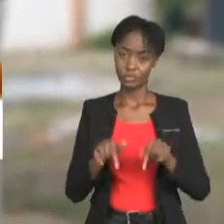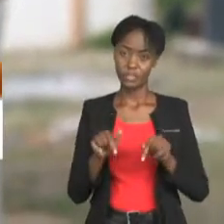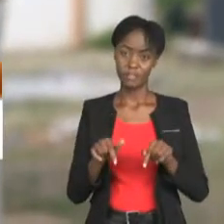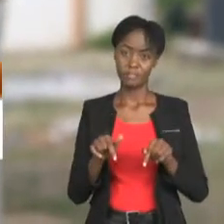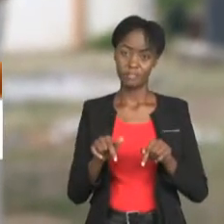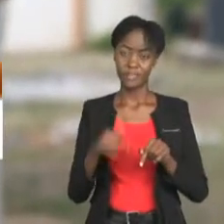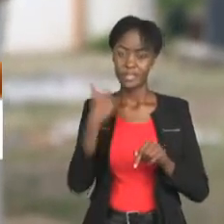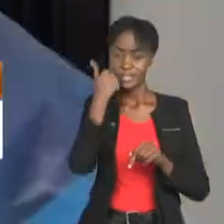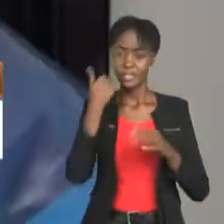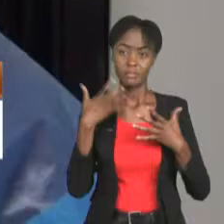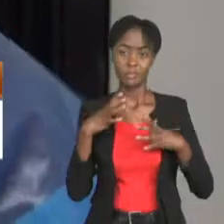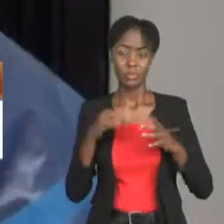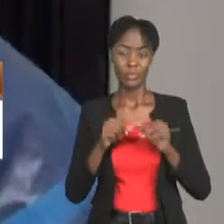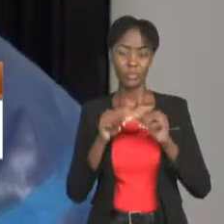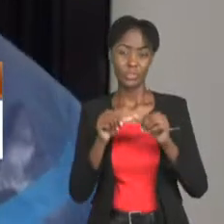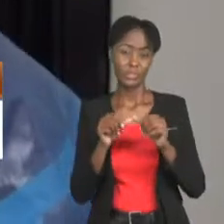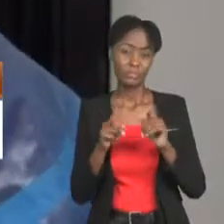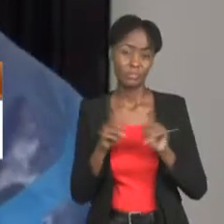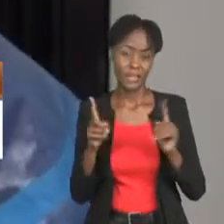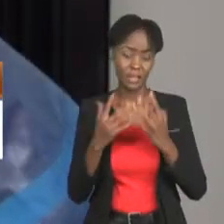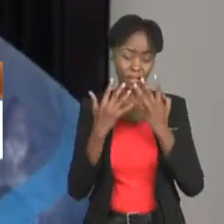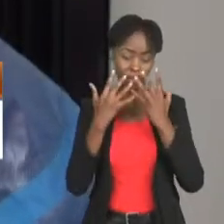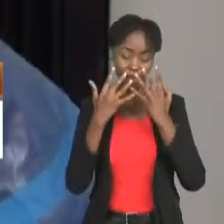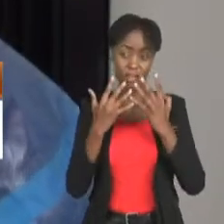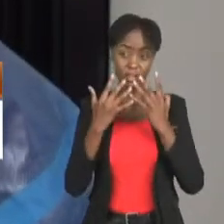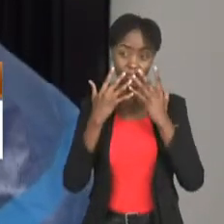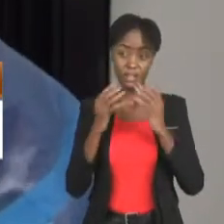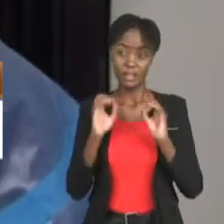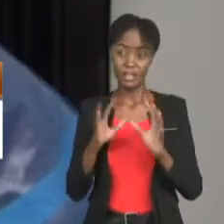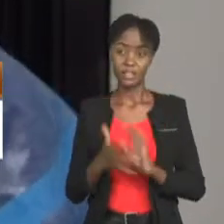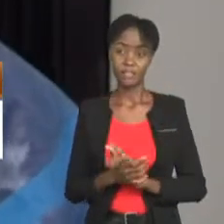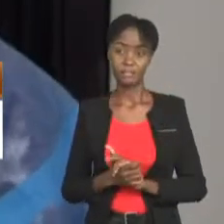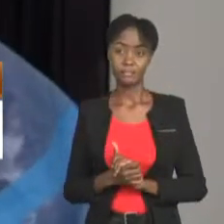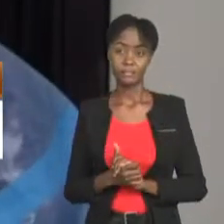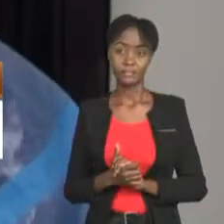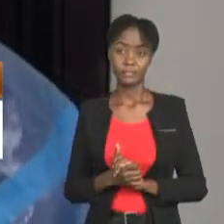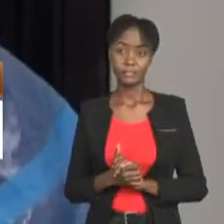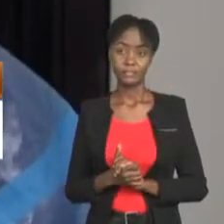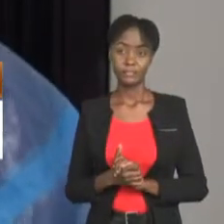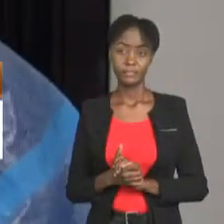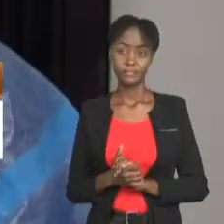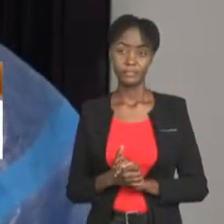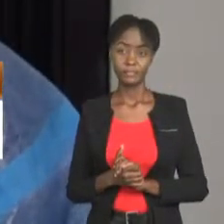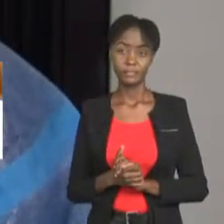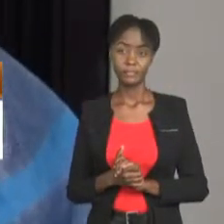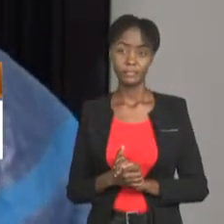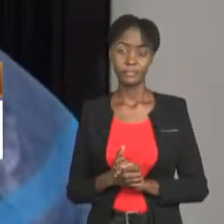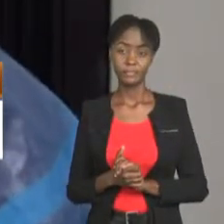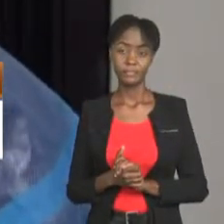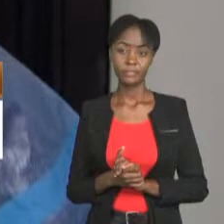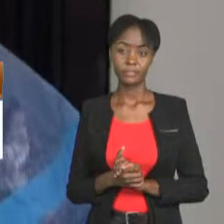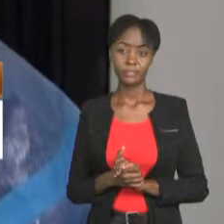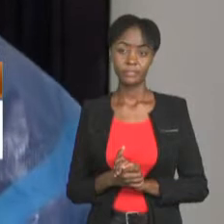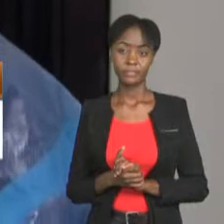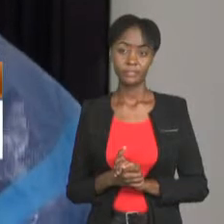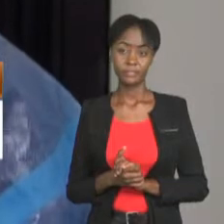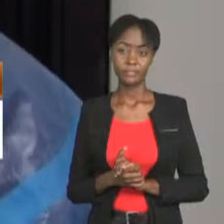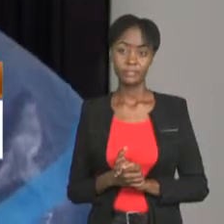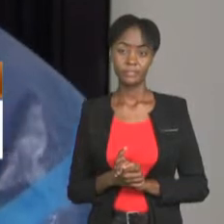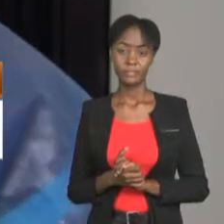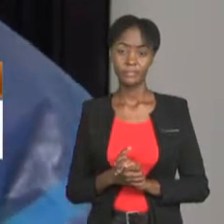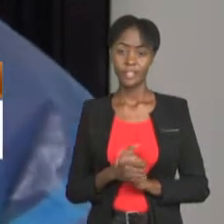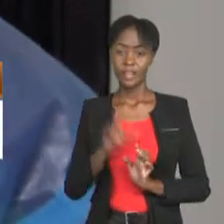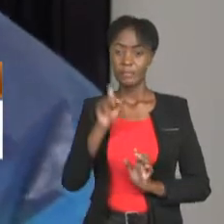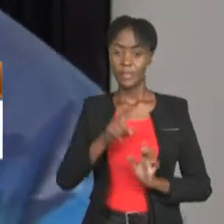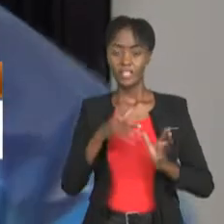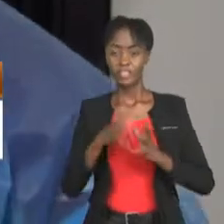and there's no oxygen. Of course, here we don't even sleep at night because we have calls that we have to go and attend to. Some of us